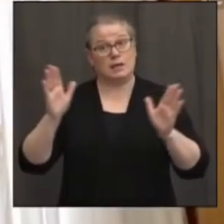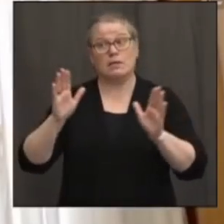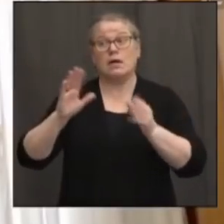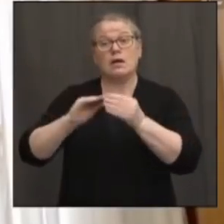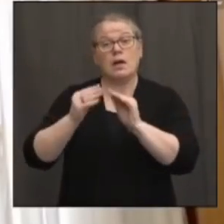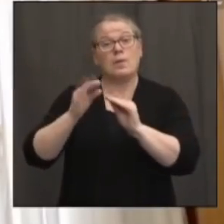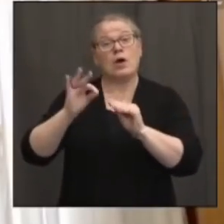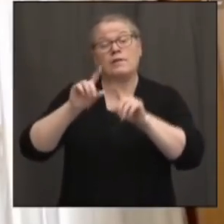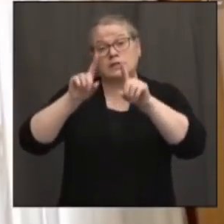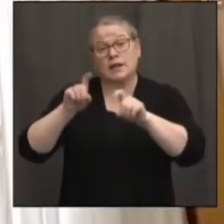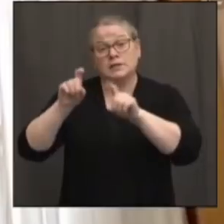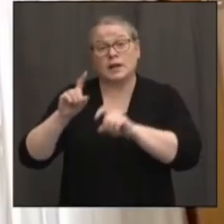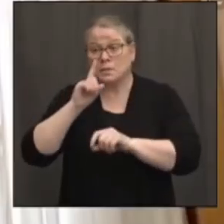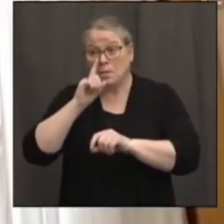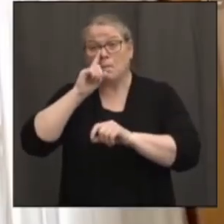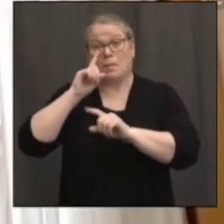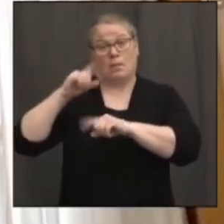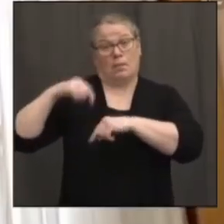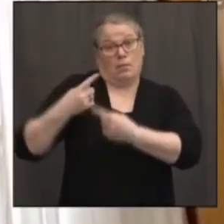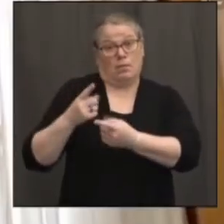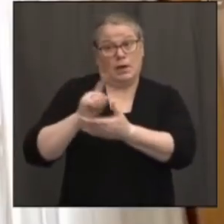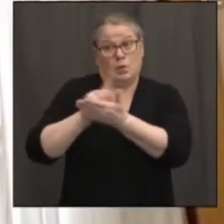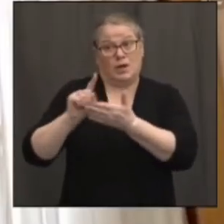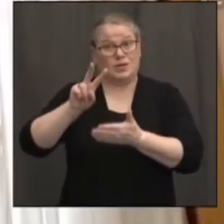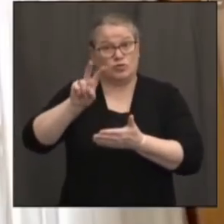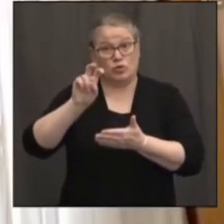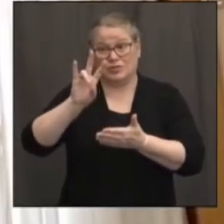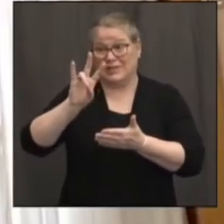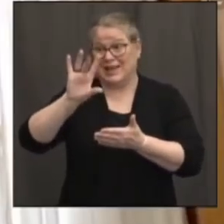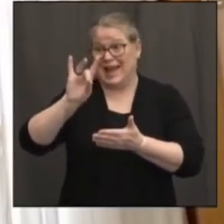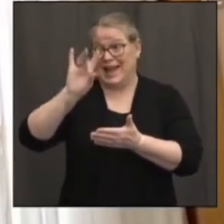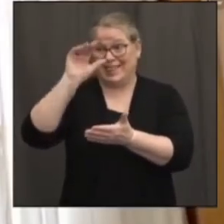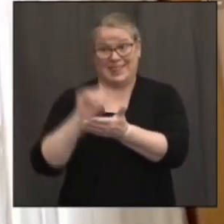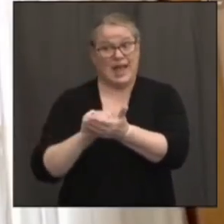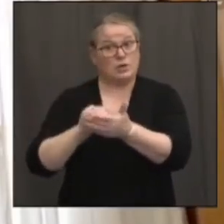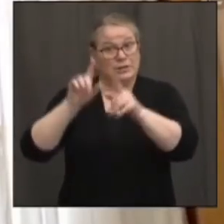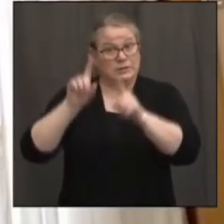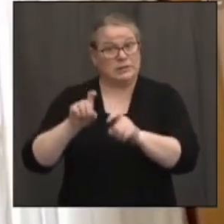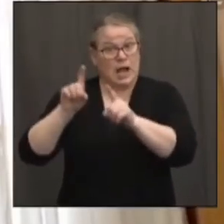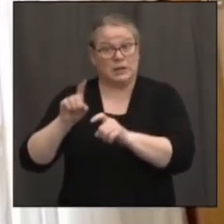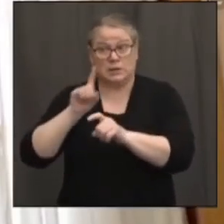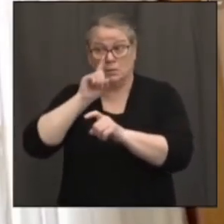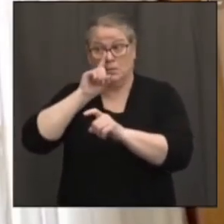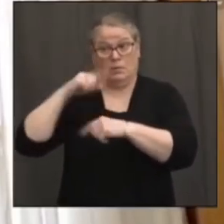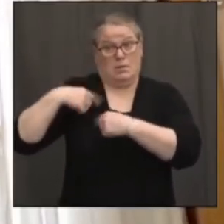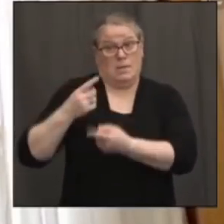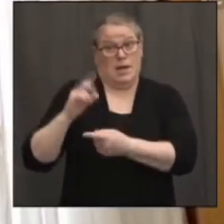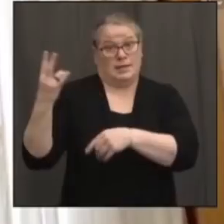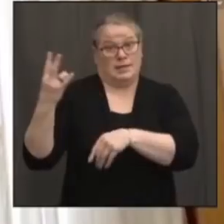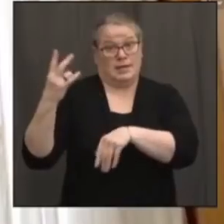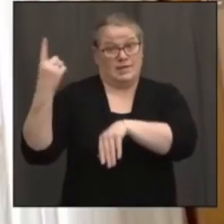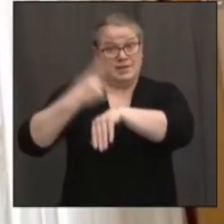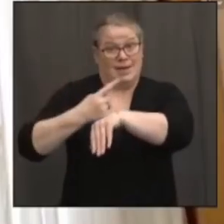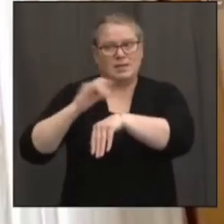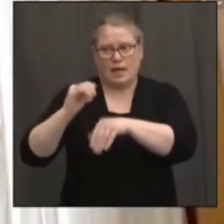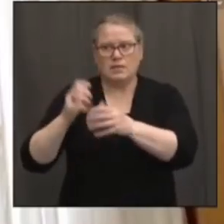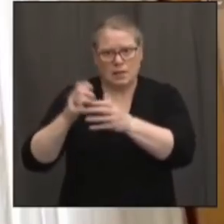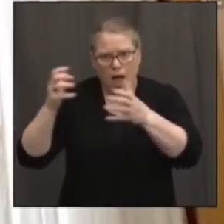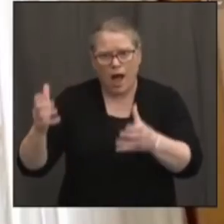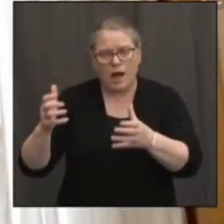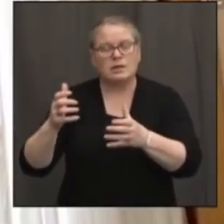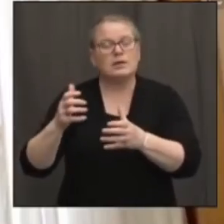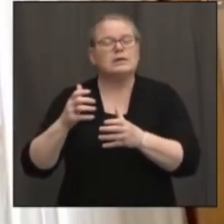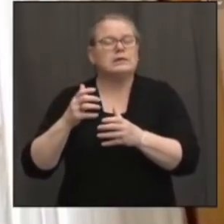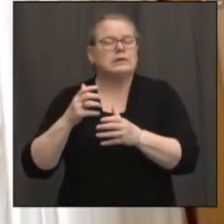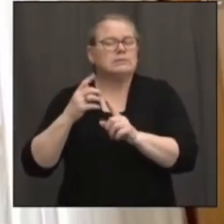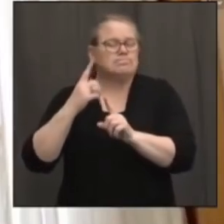per week. We're at 278,000 tests over the last 7 days, which is quite a lot. Some of it may be related to the fact that higher